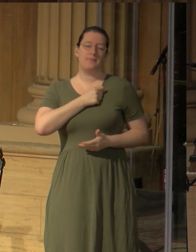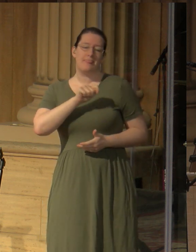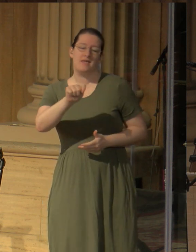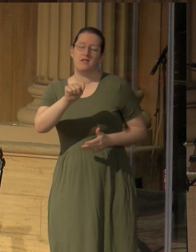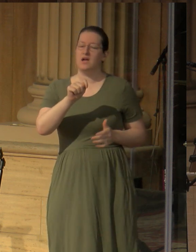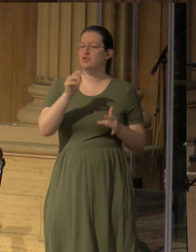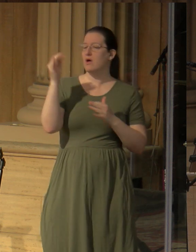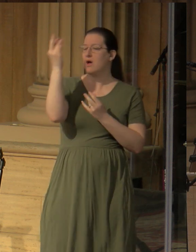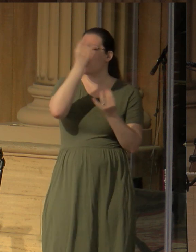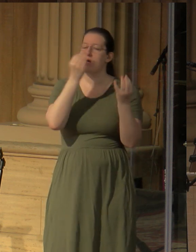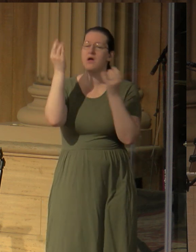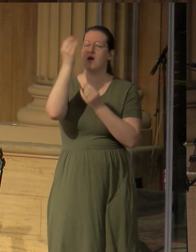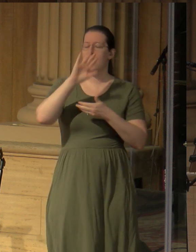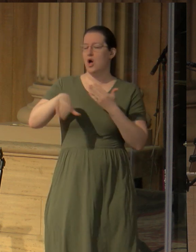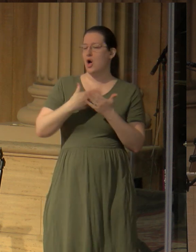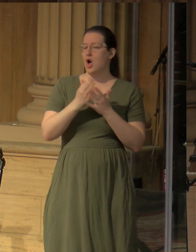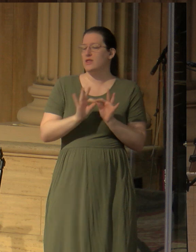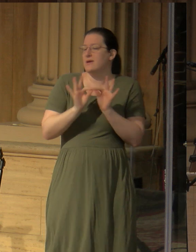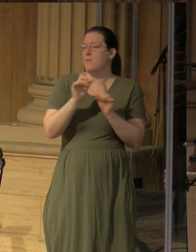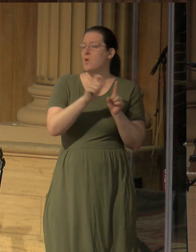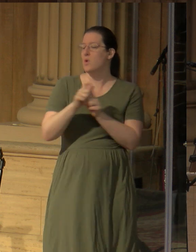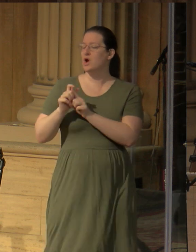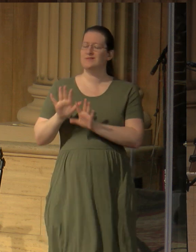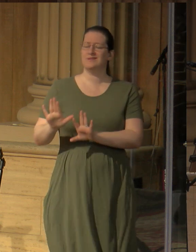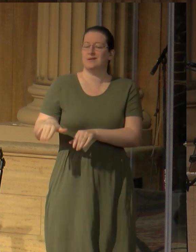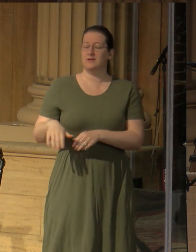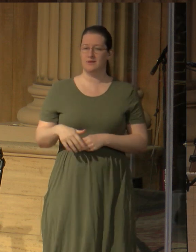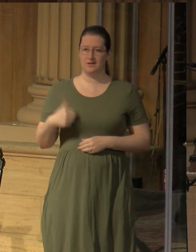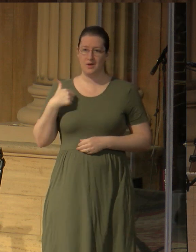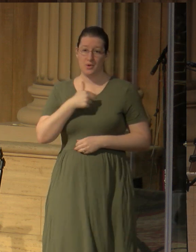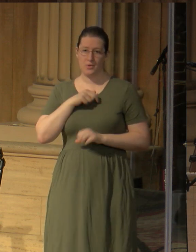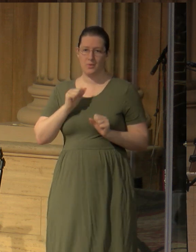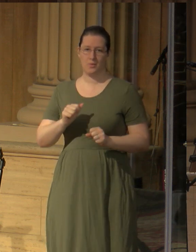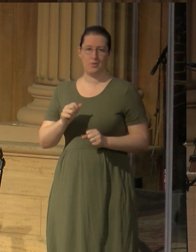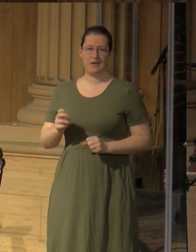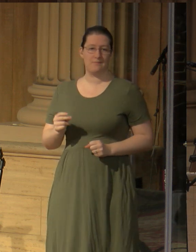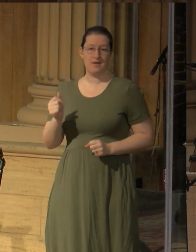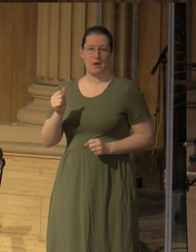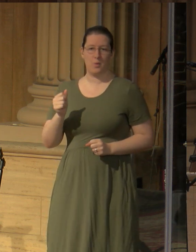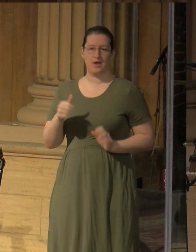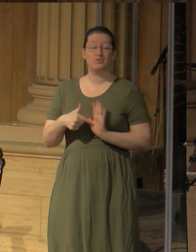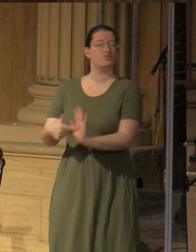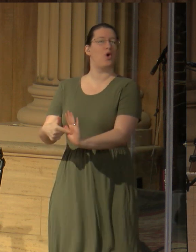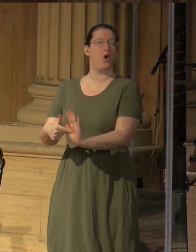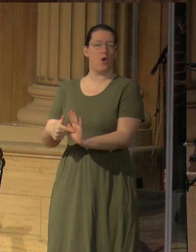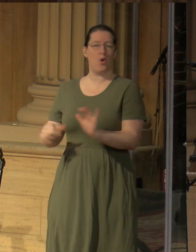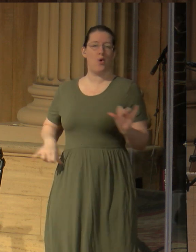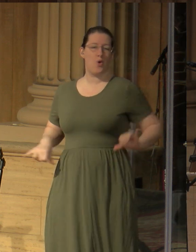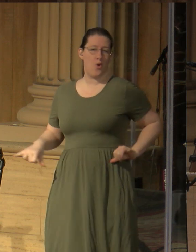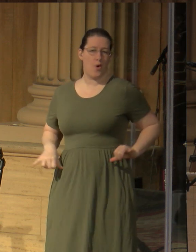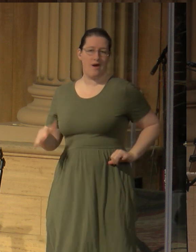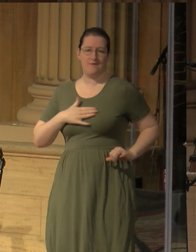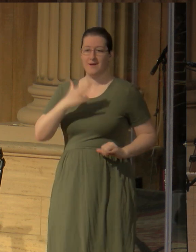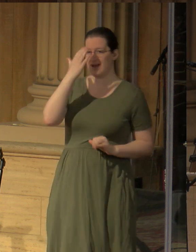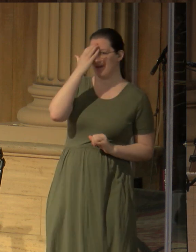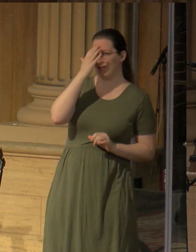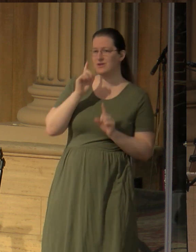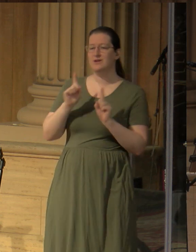yet. We can be quick to kind of flex our knowledge, but we never really flex our love and grace